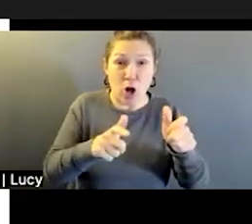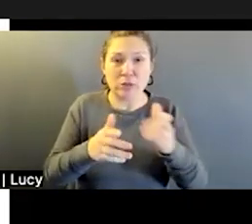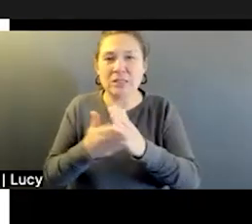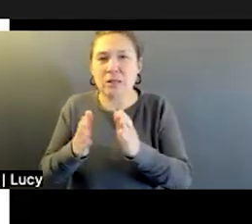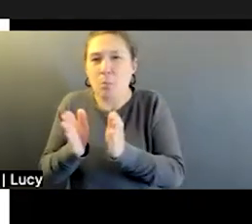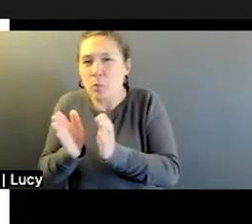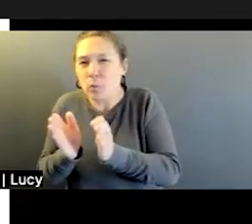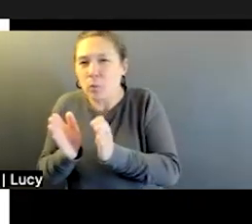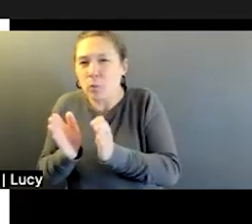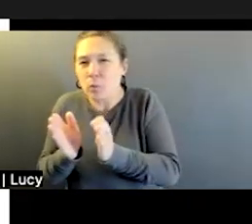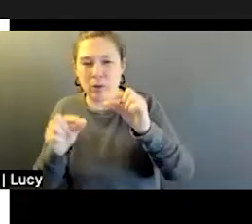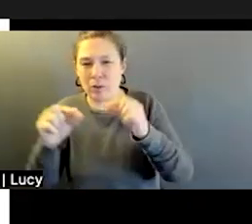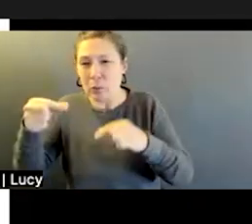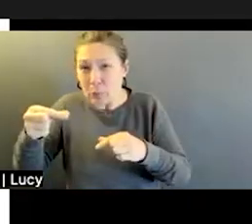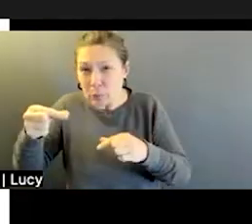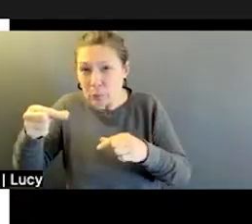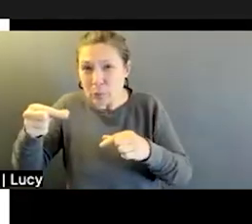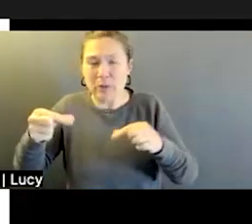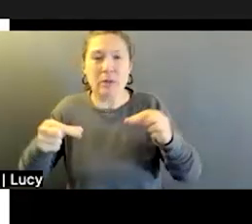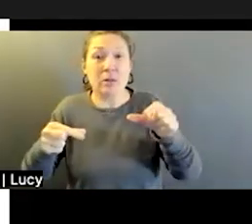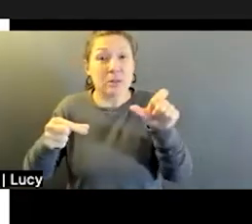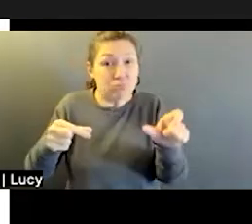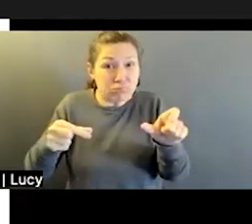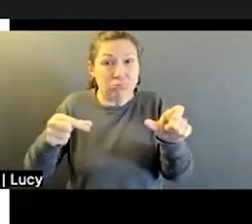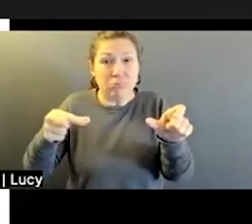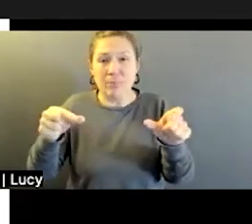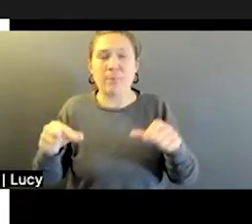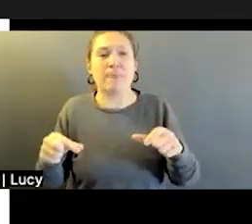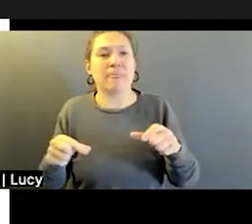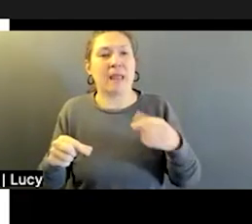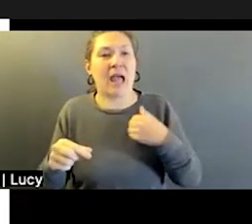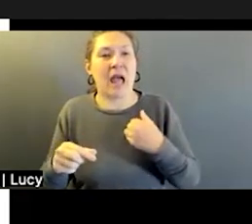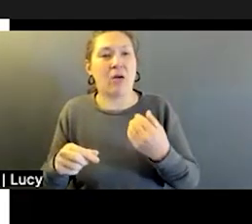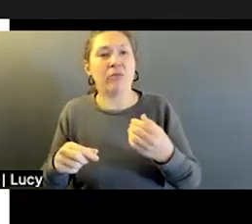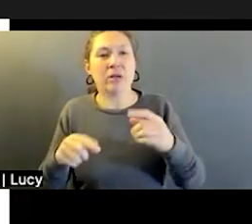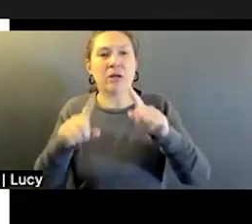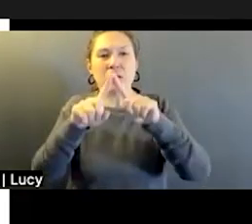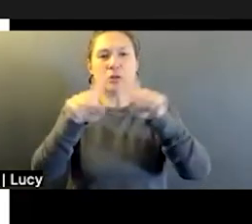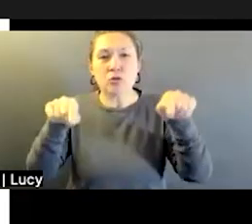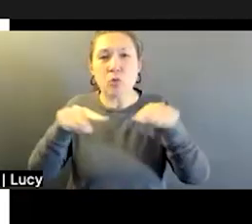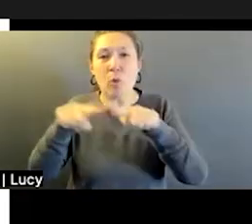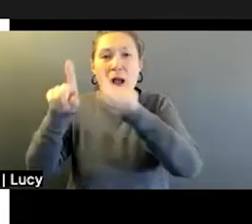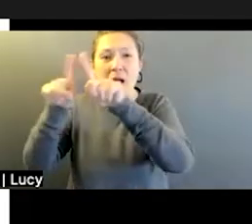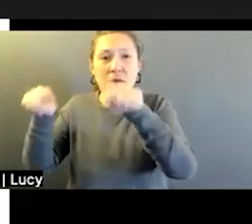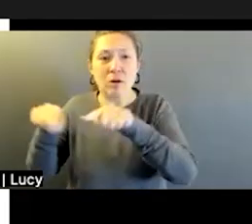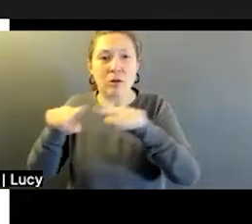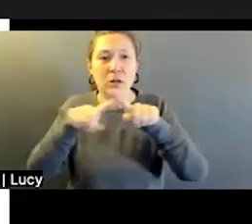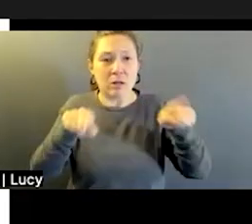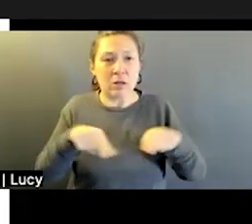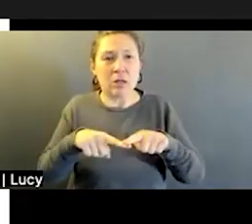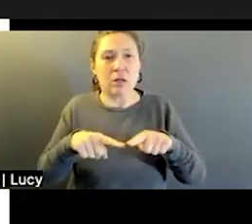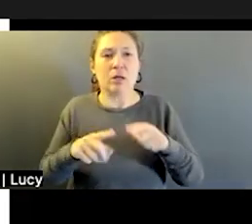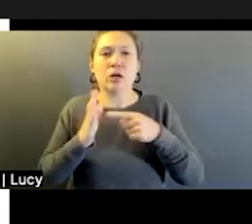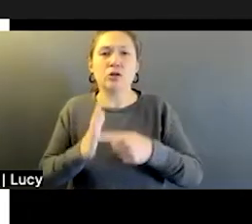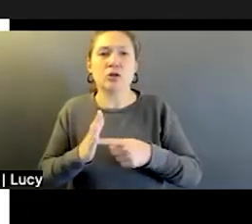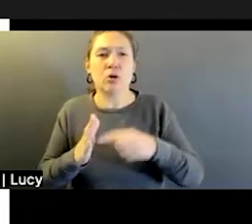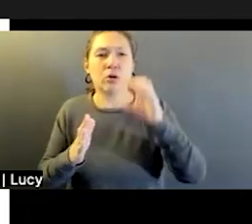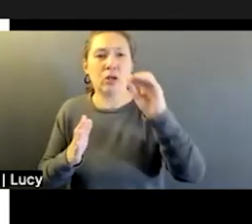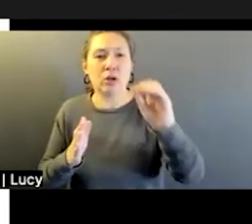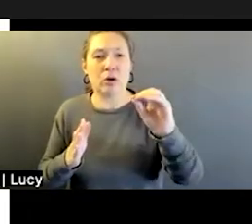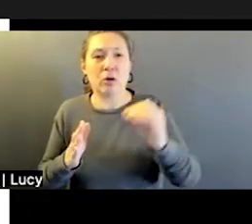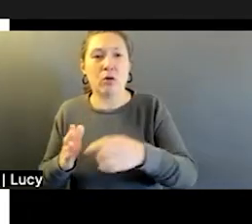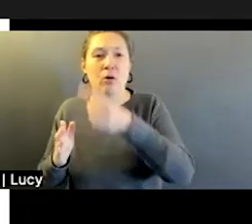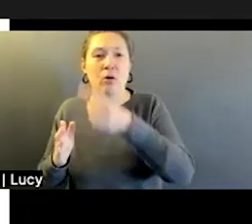see 4 digit squares representing the coding of 0, 1, 2, and 5, respectively, top